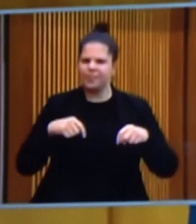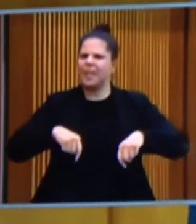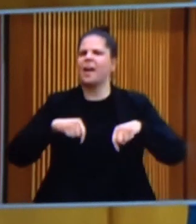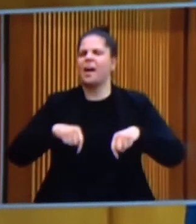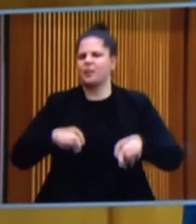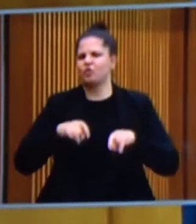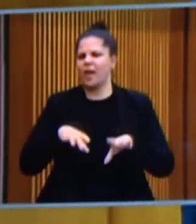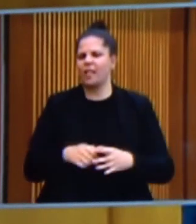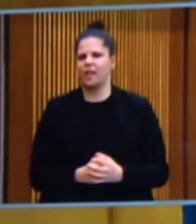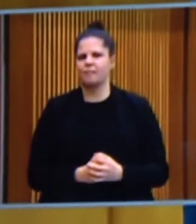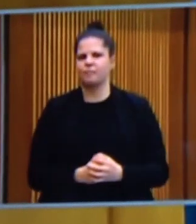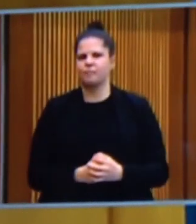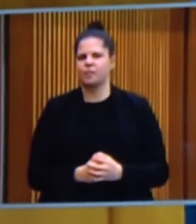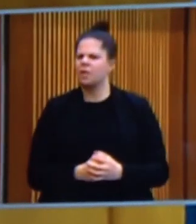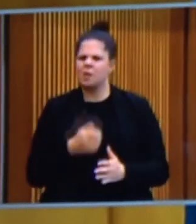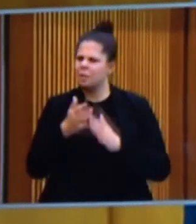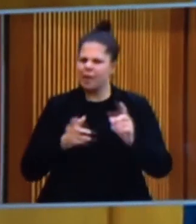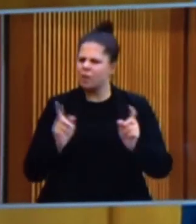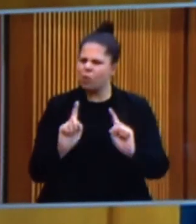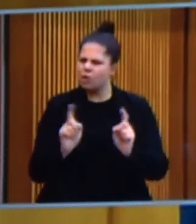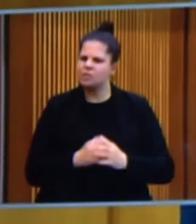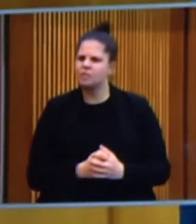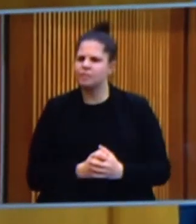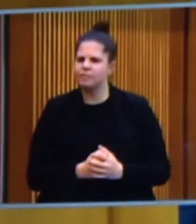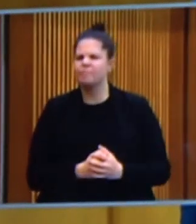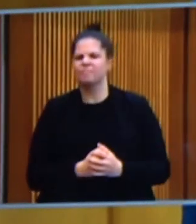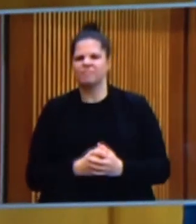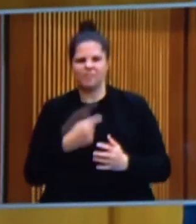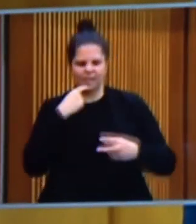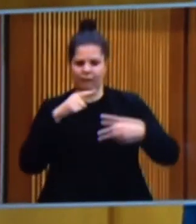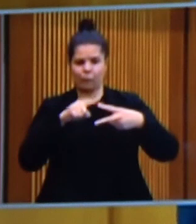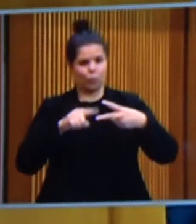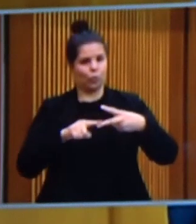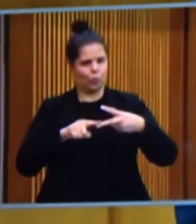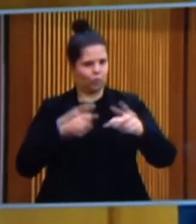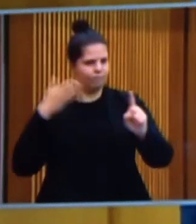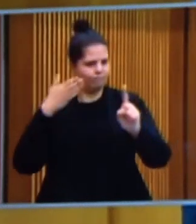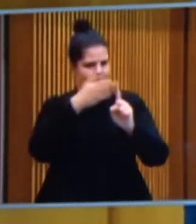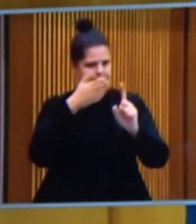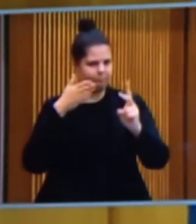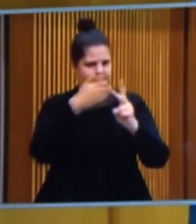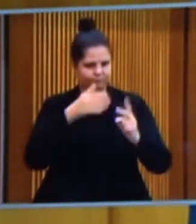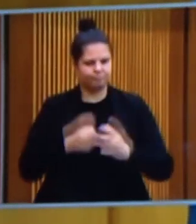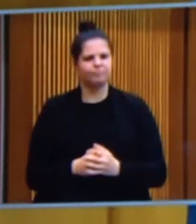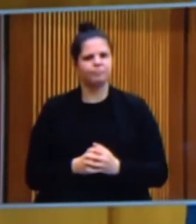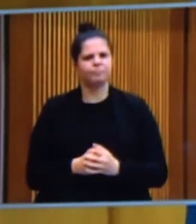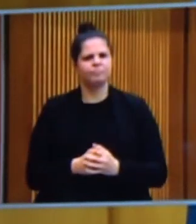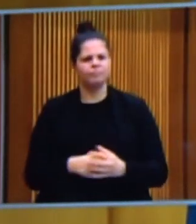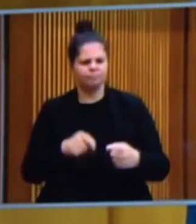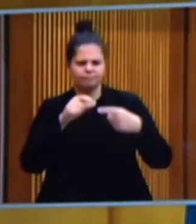So to put all of this in context, as I mentioned, our task is twofold. First, to help